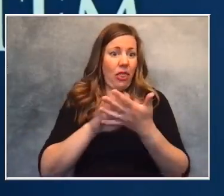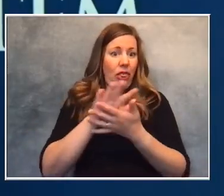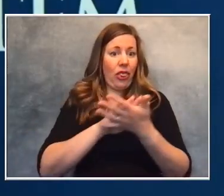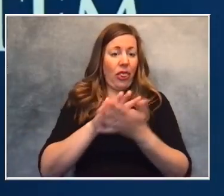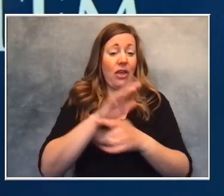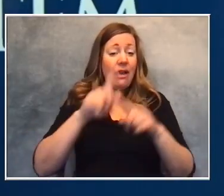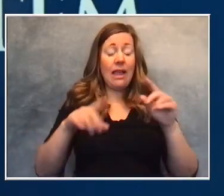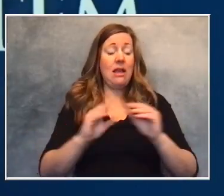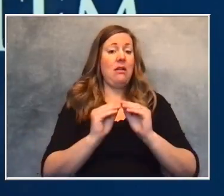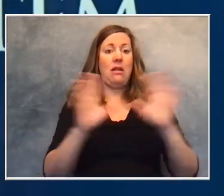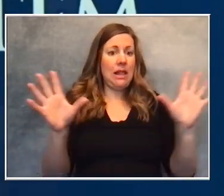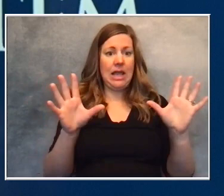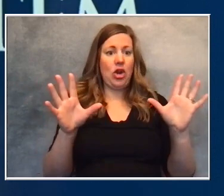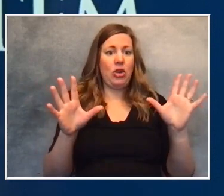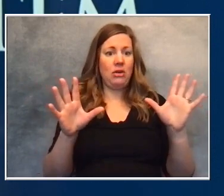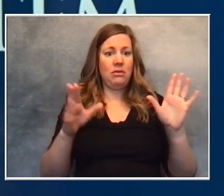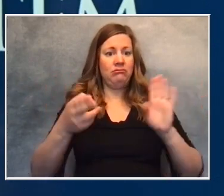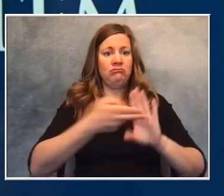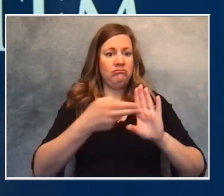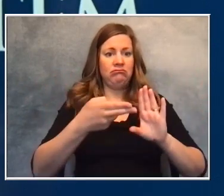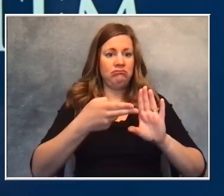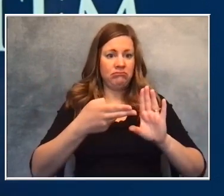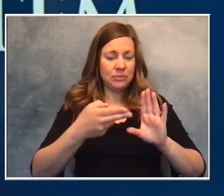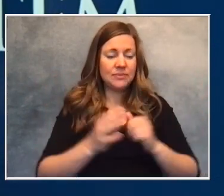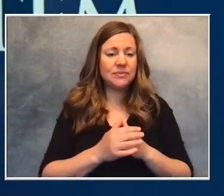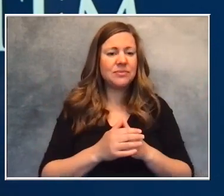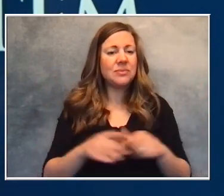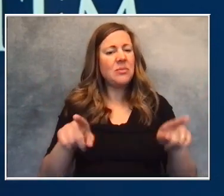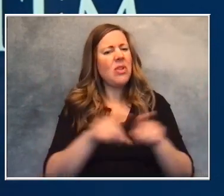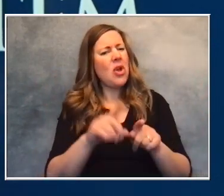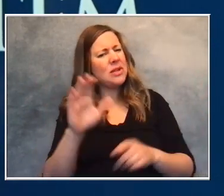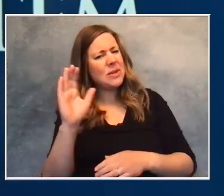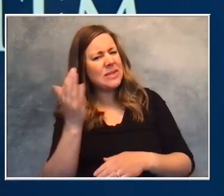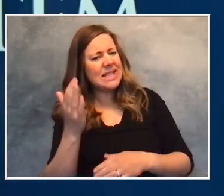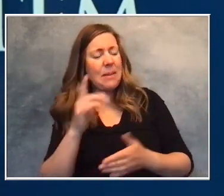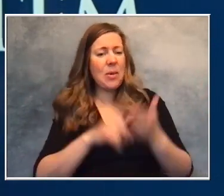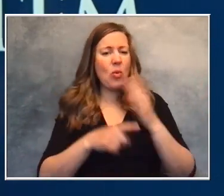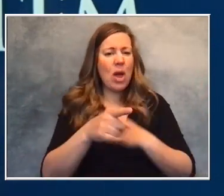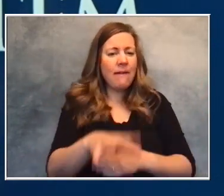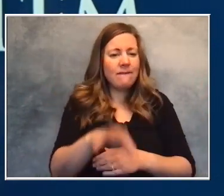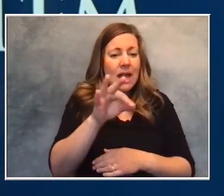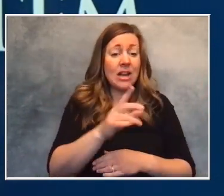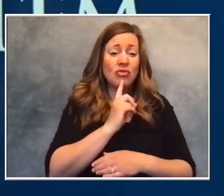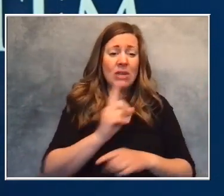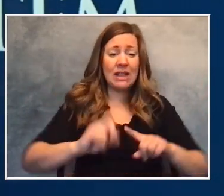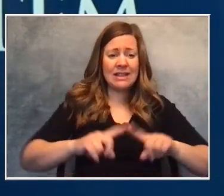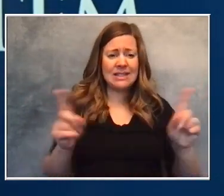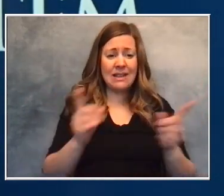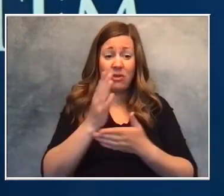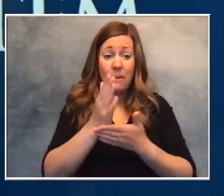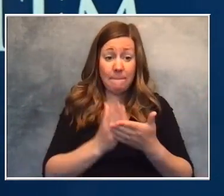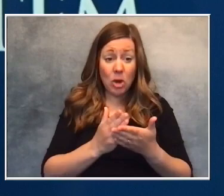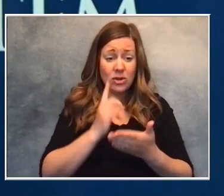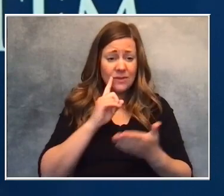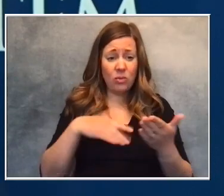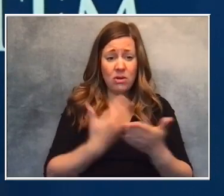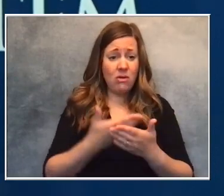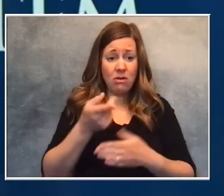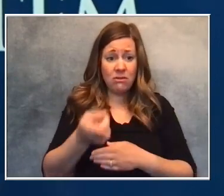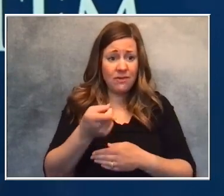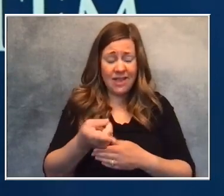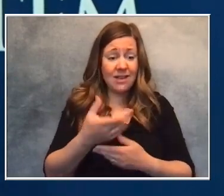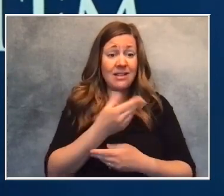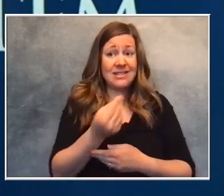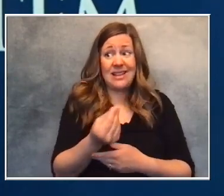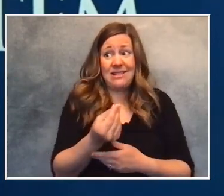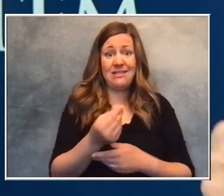COVID. It also feels like what you're discovering is that really there's different parts to this. And in some ways, there are